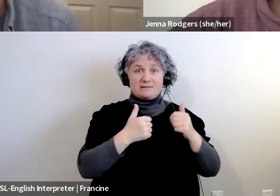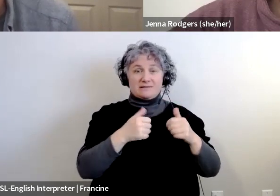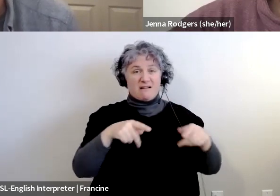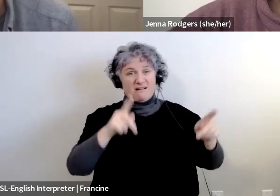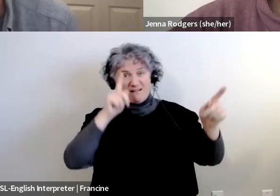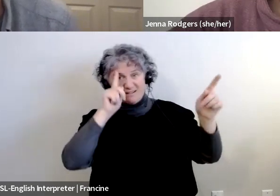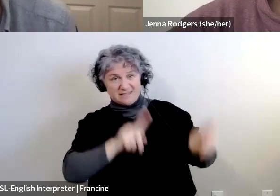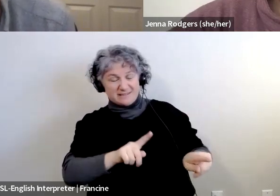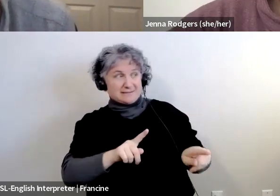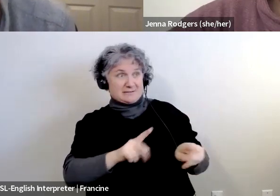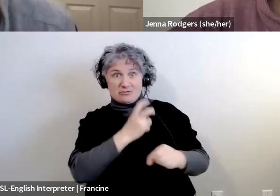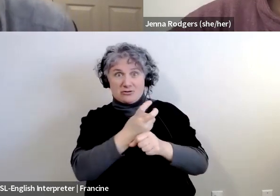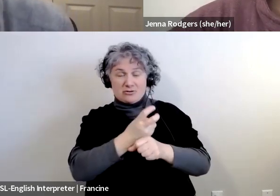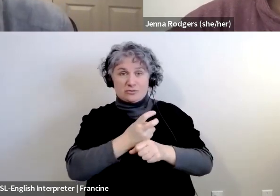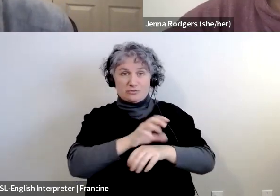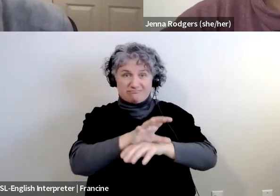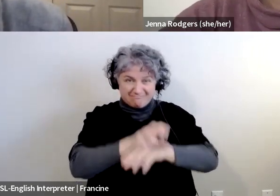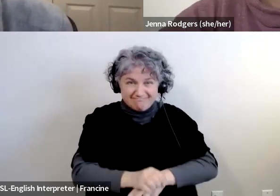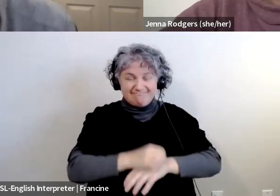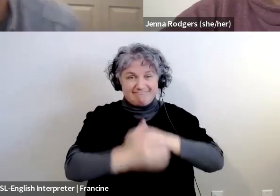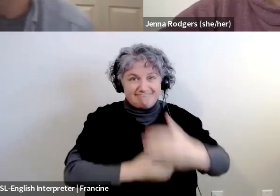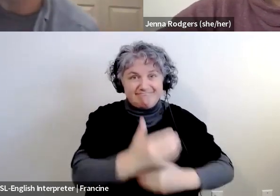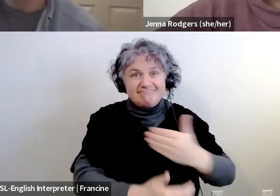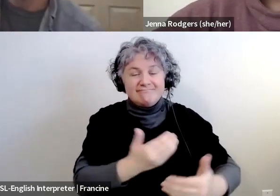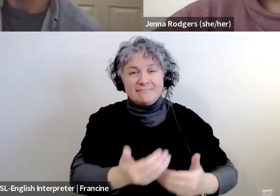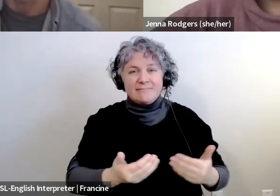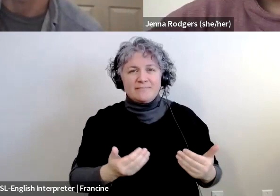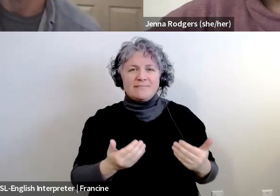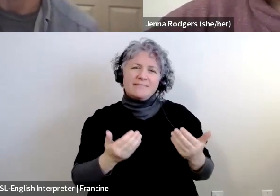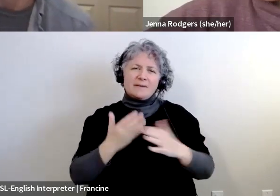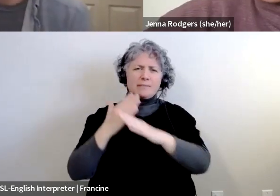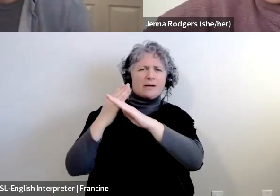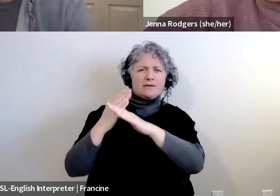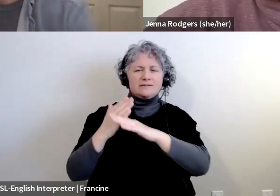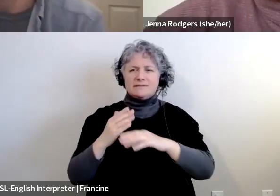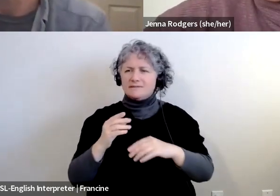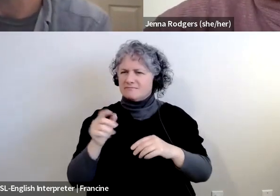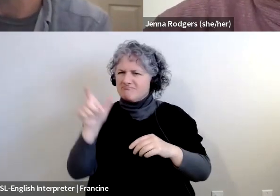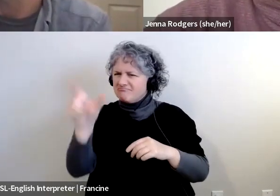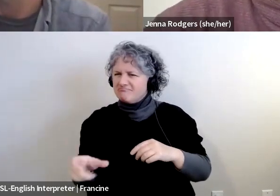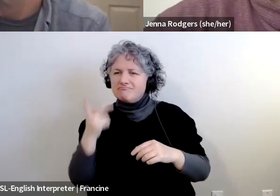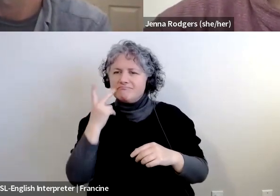have strategies that address them. Here we go. Yeah, and we're seeing a lot of responses that